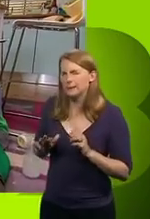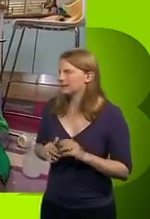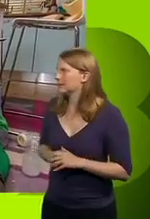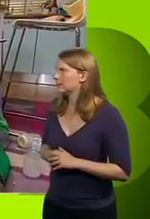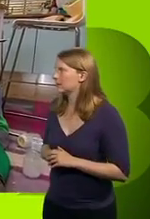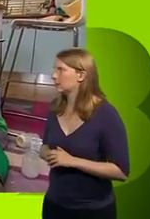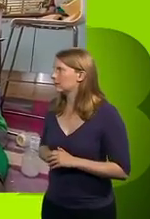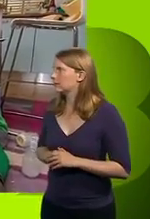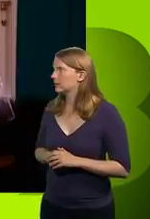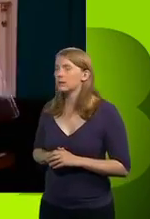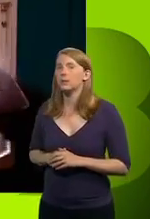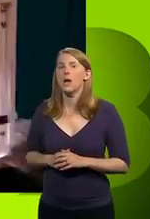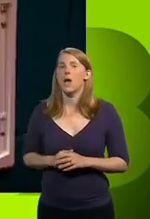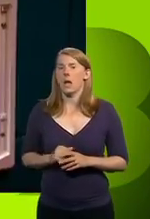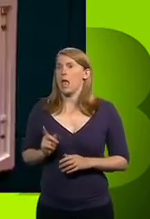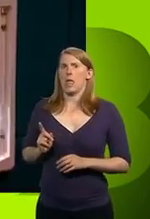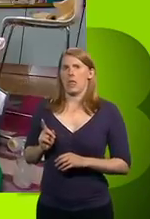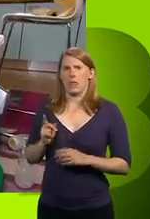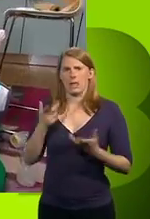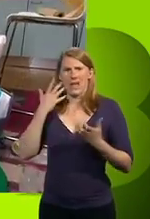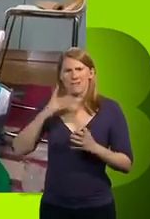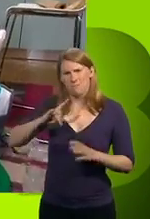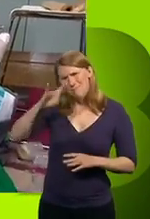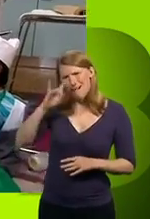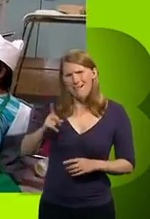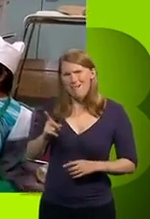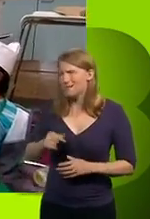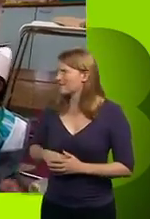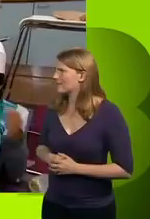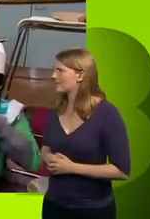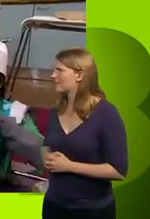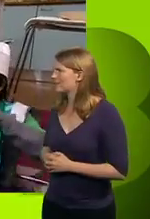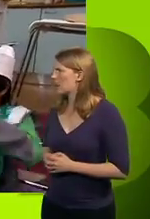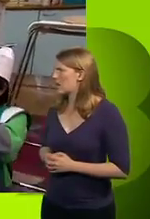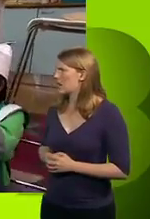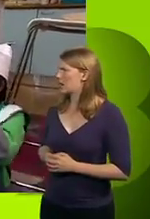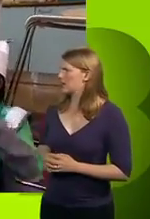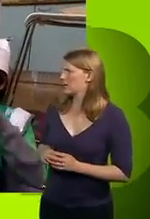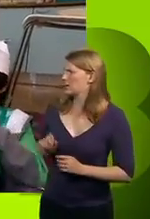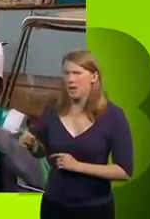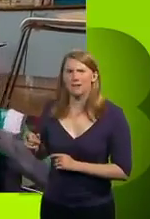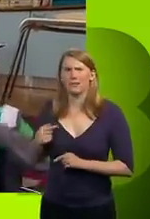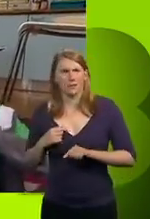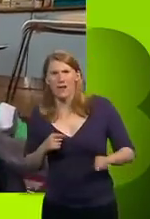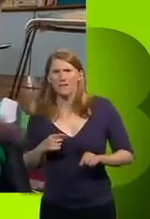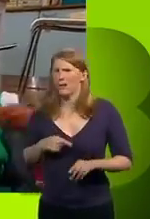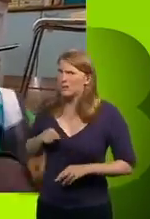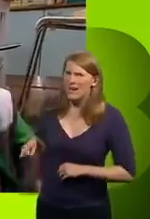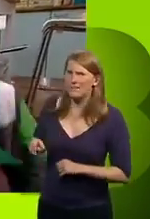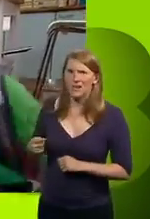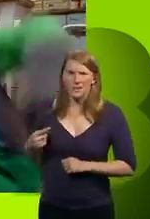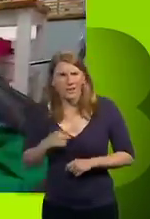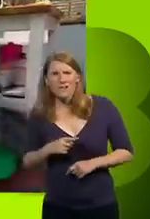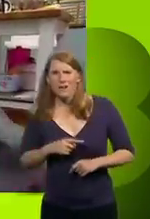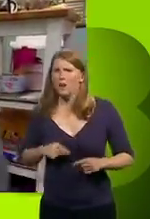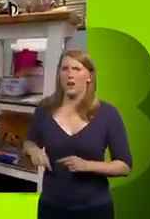anyway? Not me. The cat from hell! You have it. No, you have it. No, you have it.